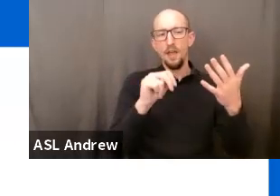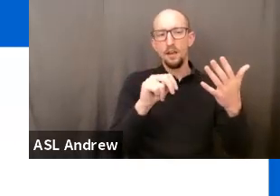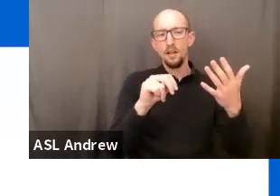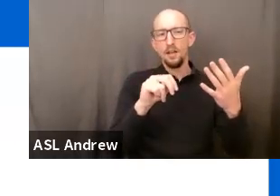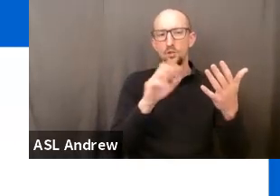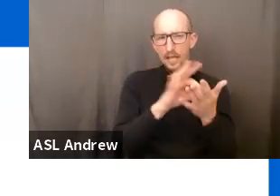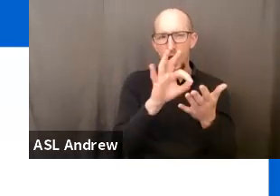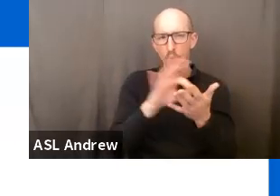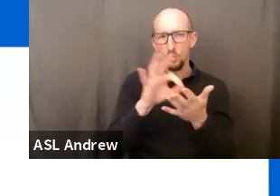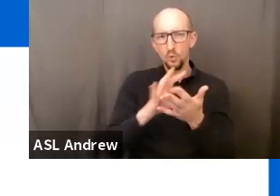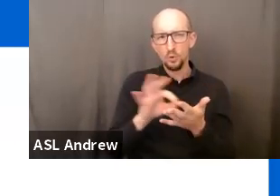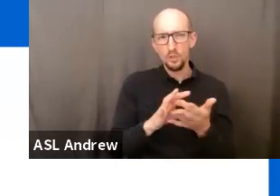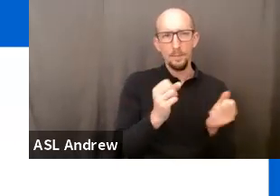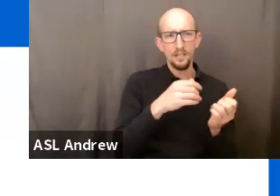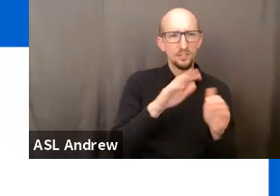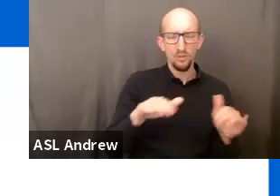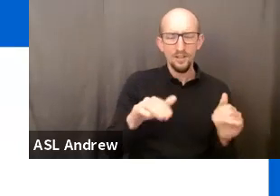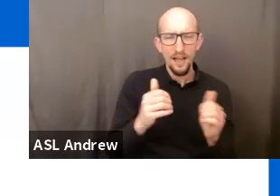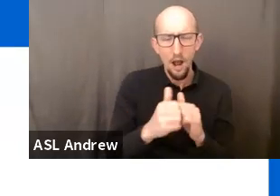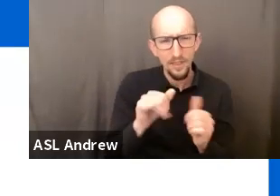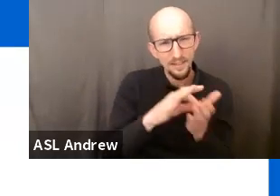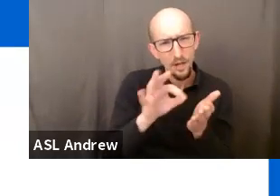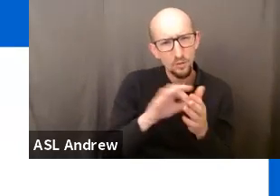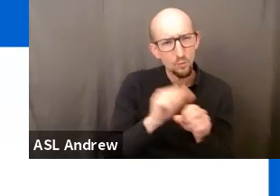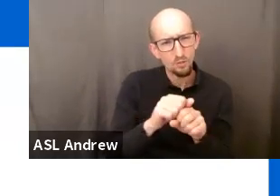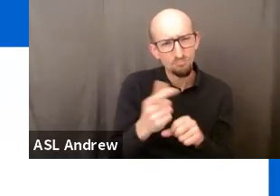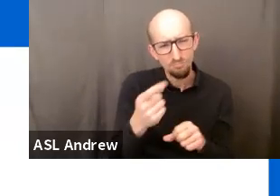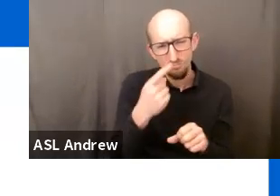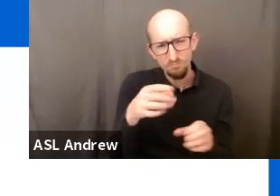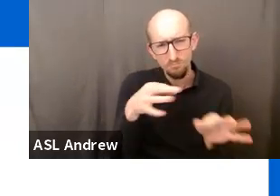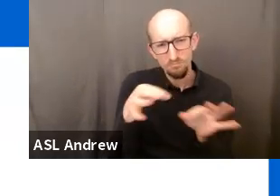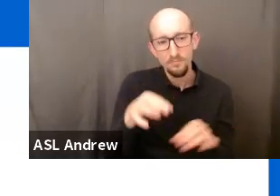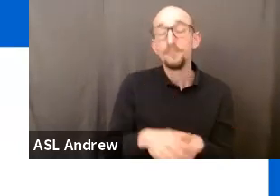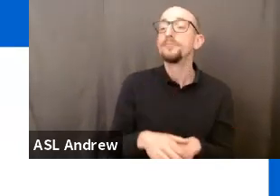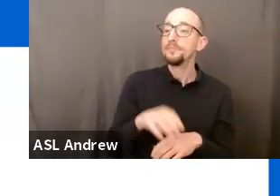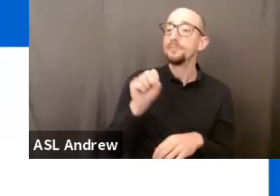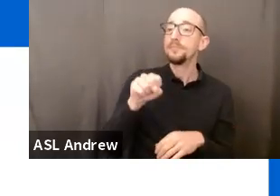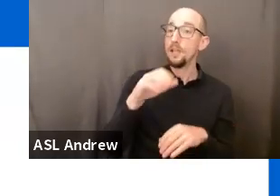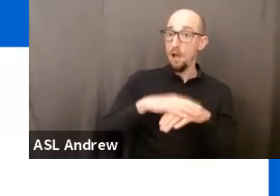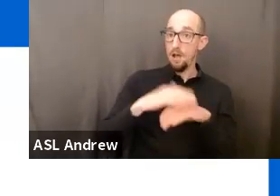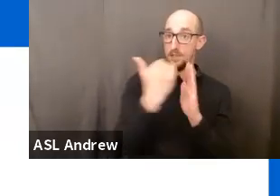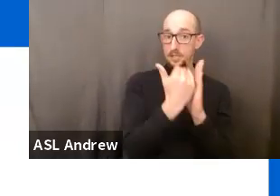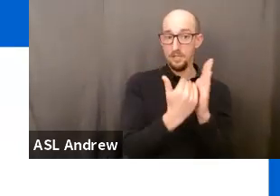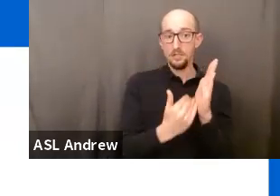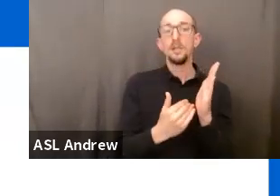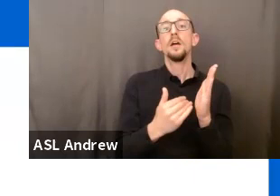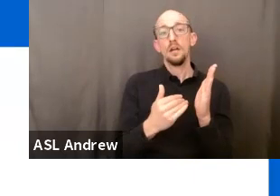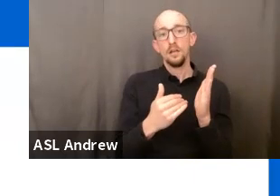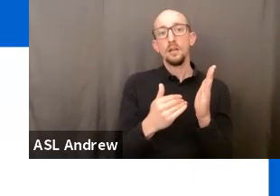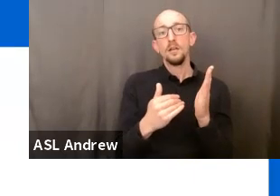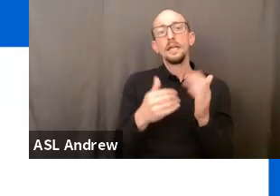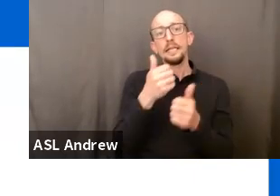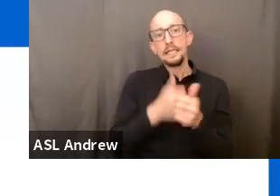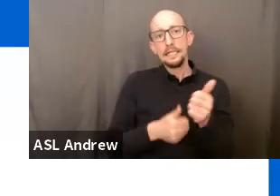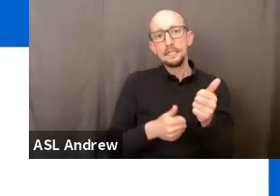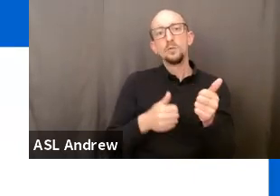go? Yep. So they are in the list, they are ranked from lowest score to